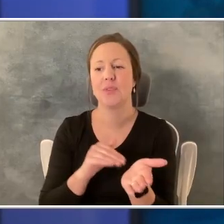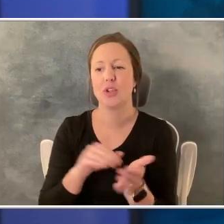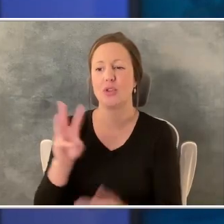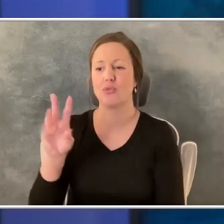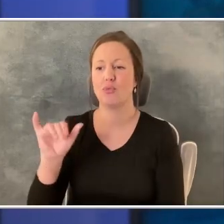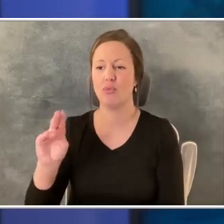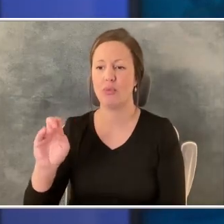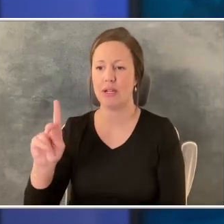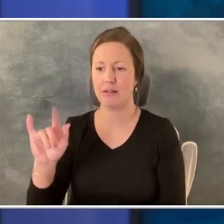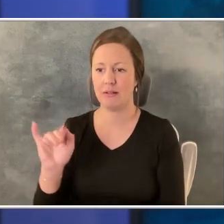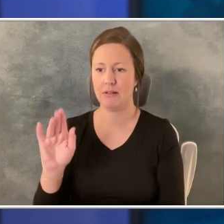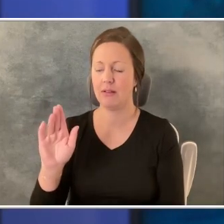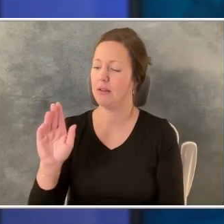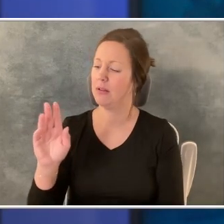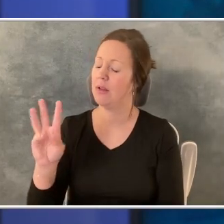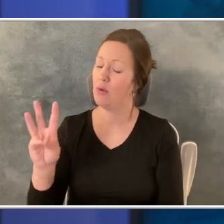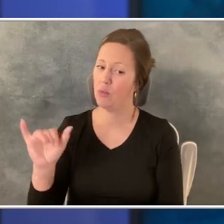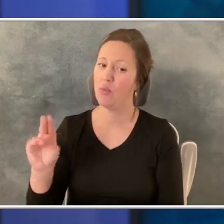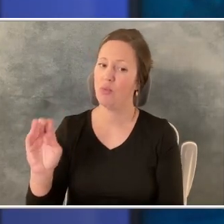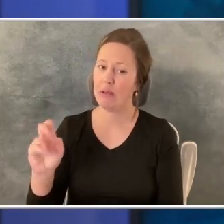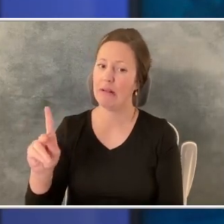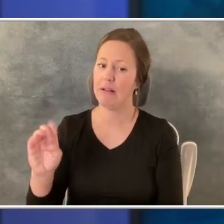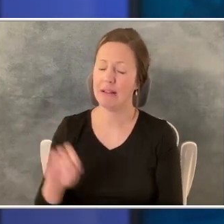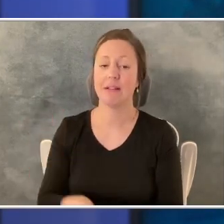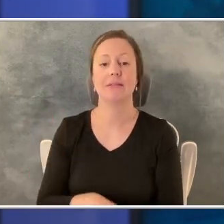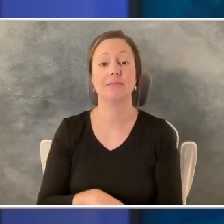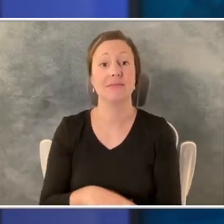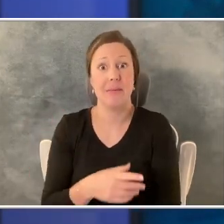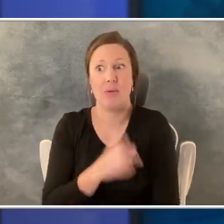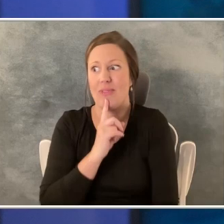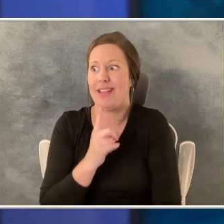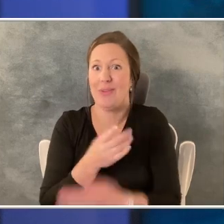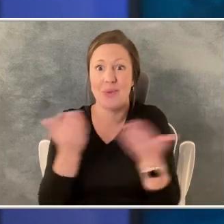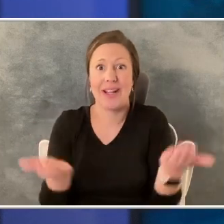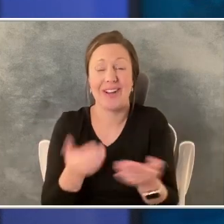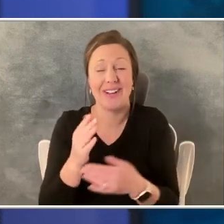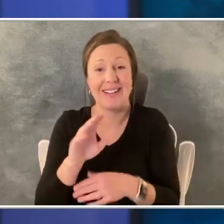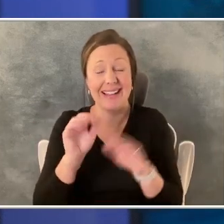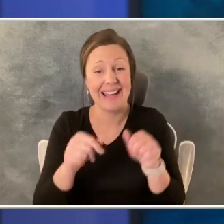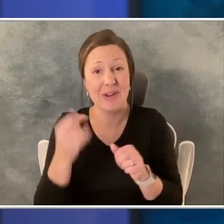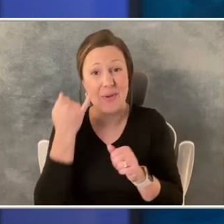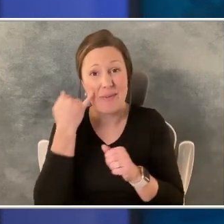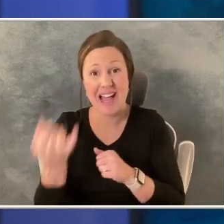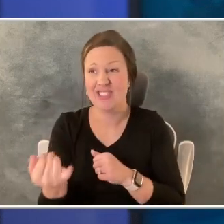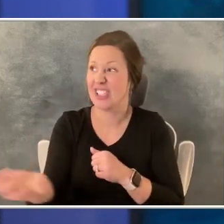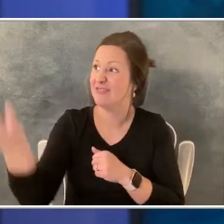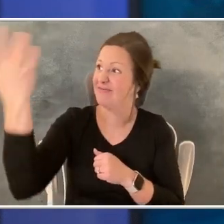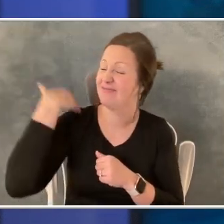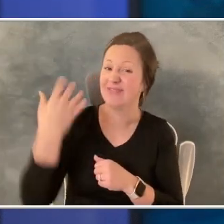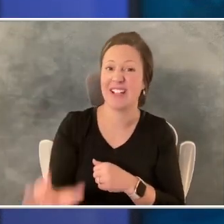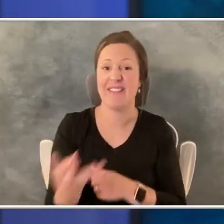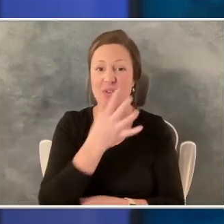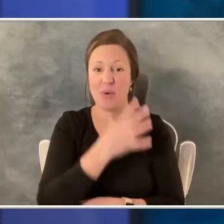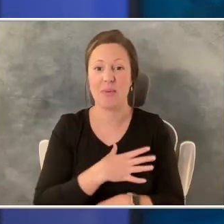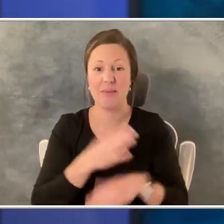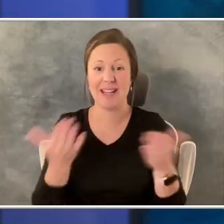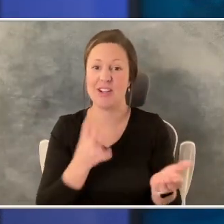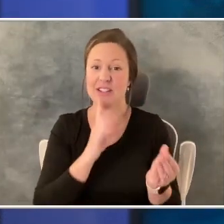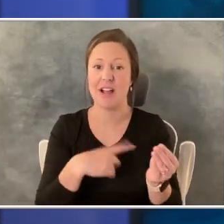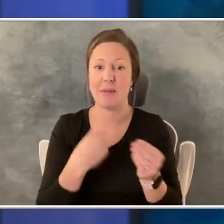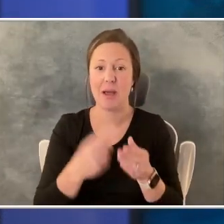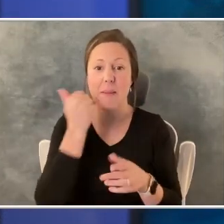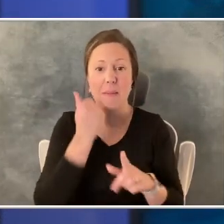here, right? So can you imagine 20 years ago, 4 women sitting here talking about menopause and painful sex? No, it's not happening. So I